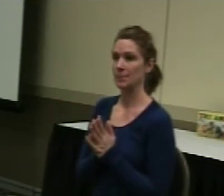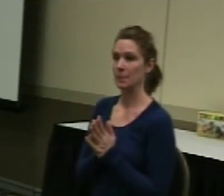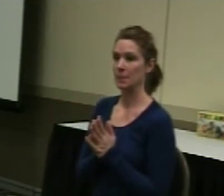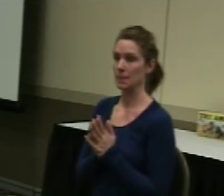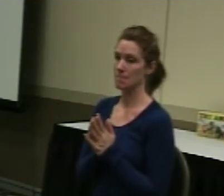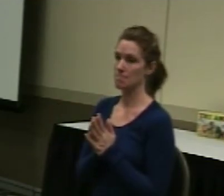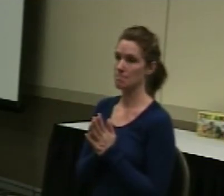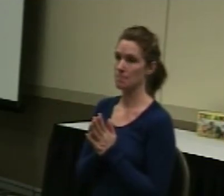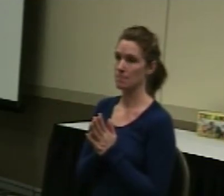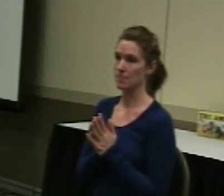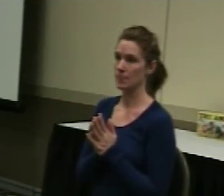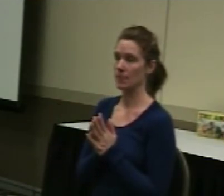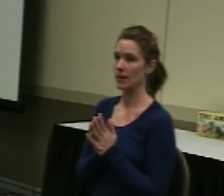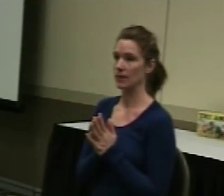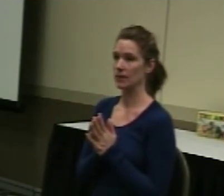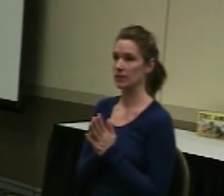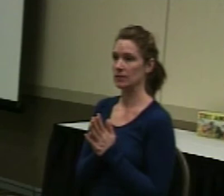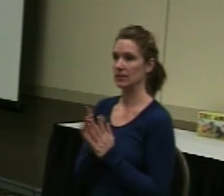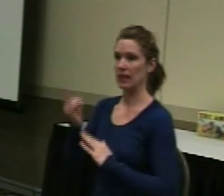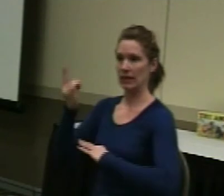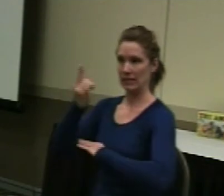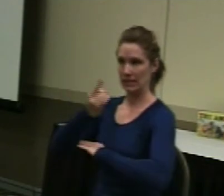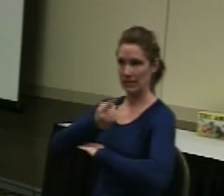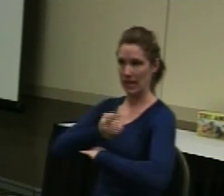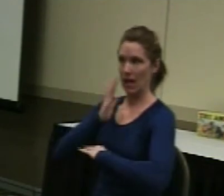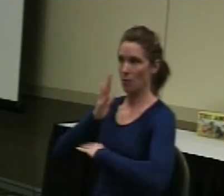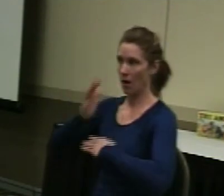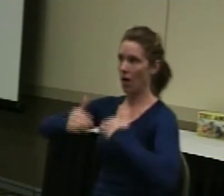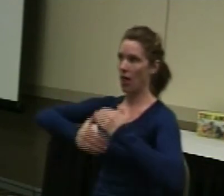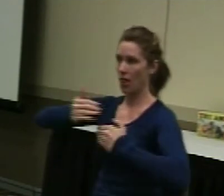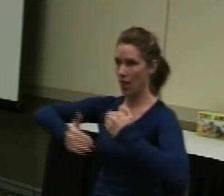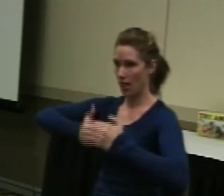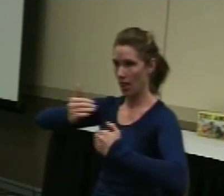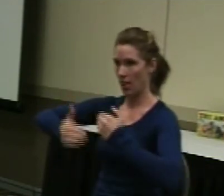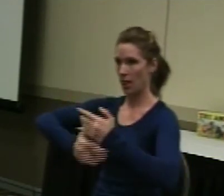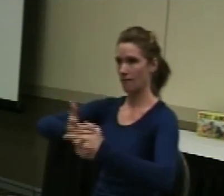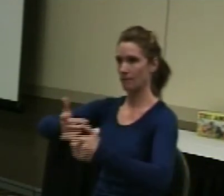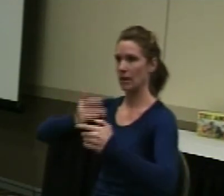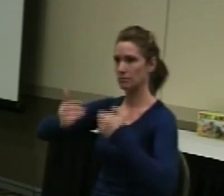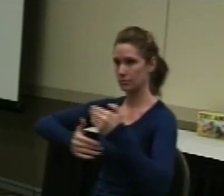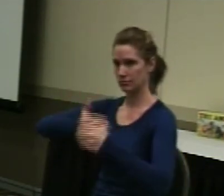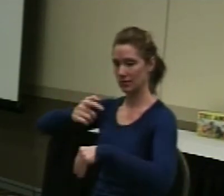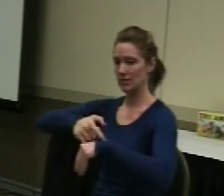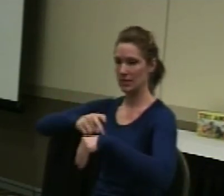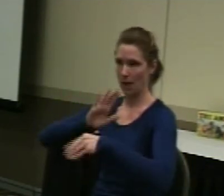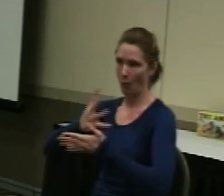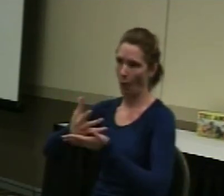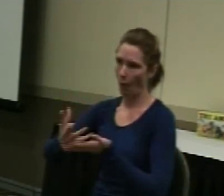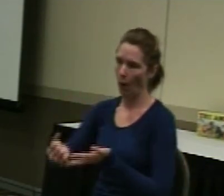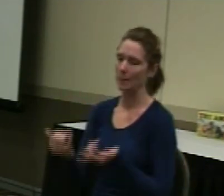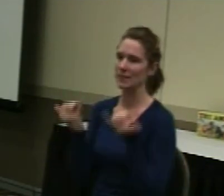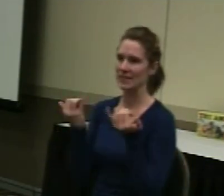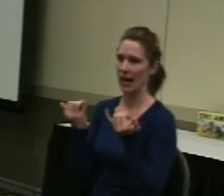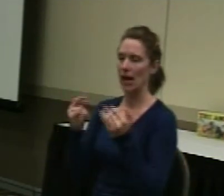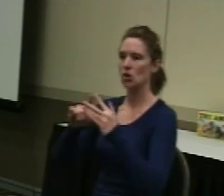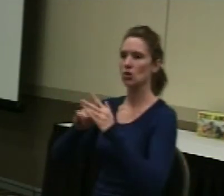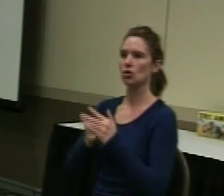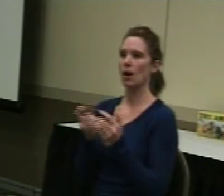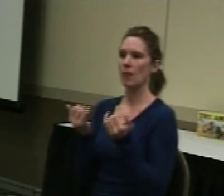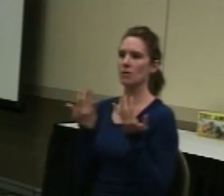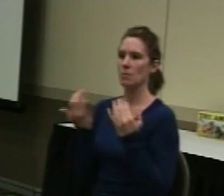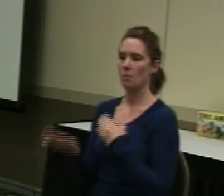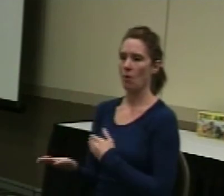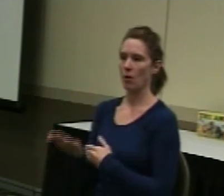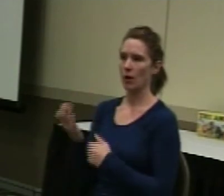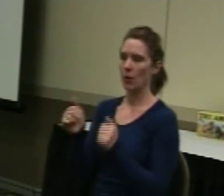mapped out, clearly the day will go rapidly, and we are going to start out here this morning